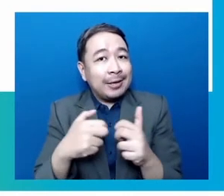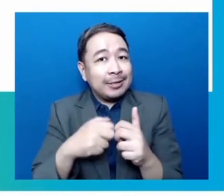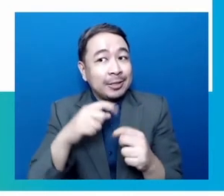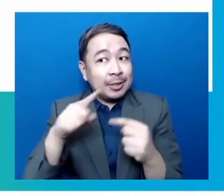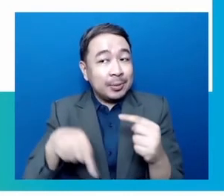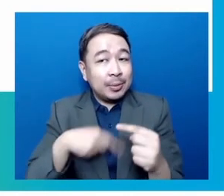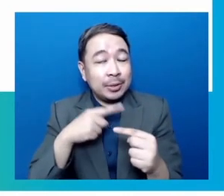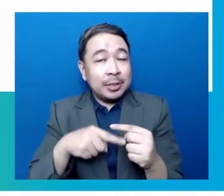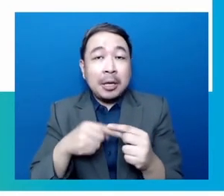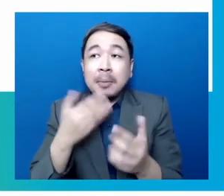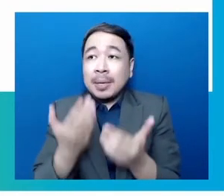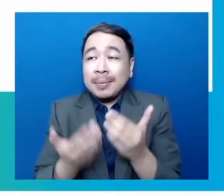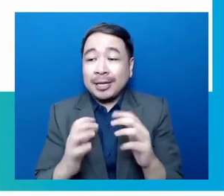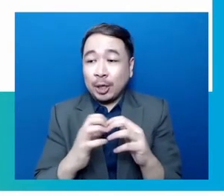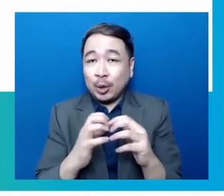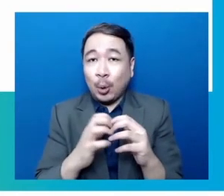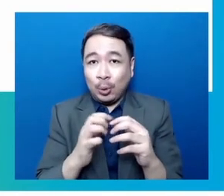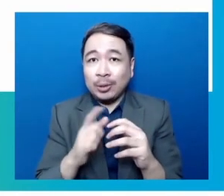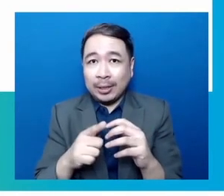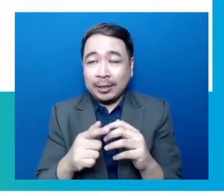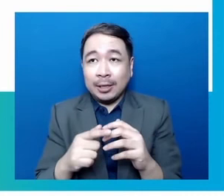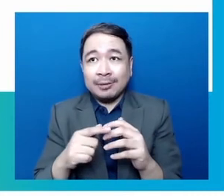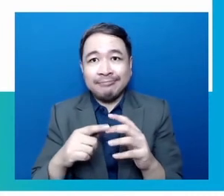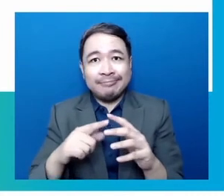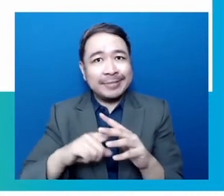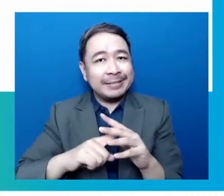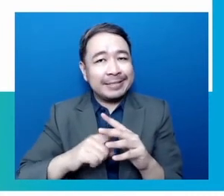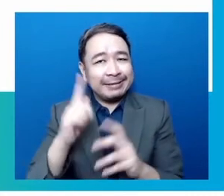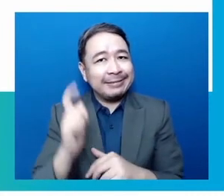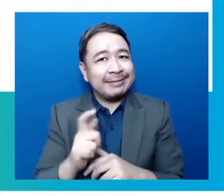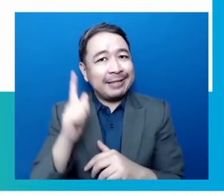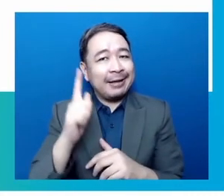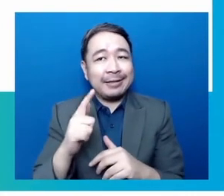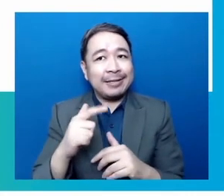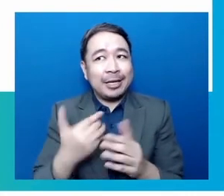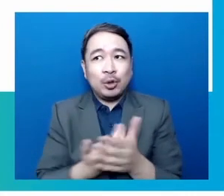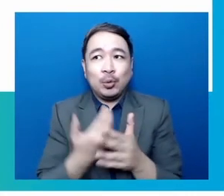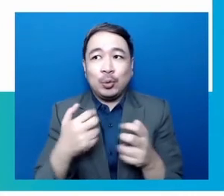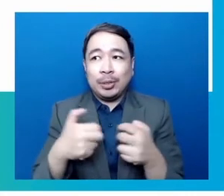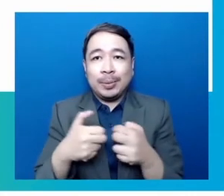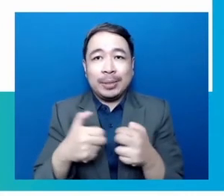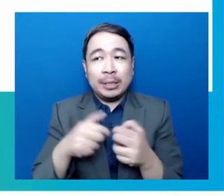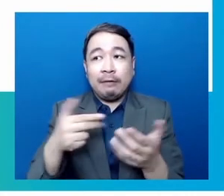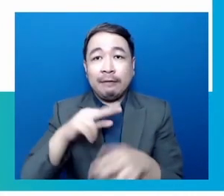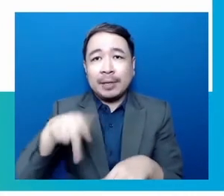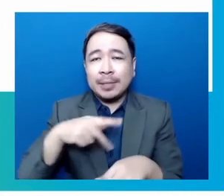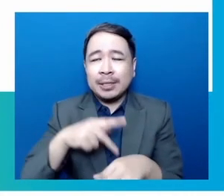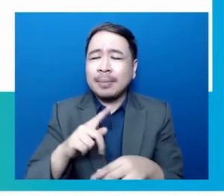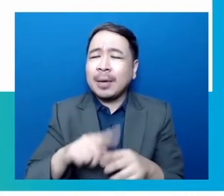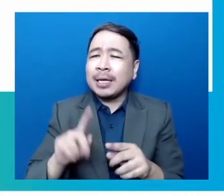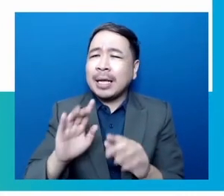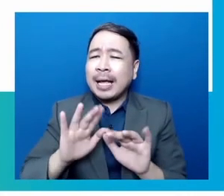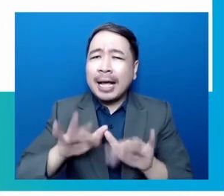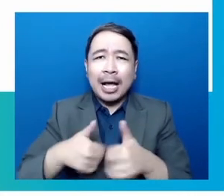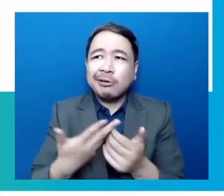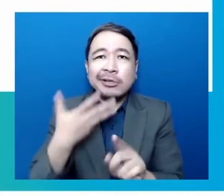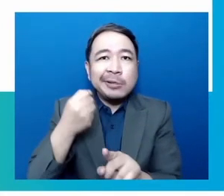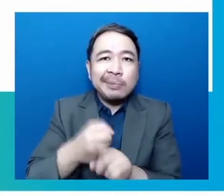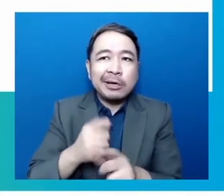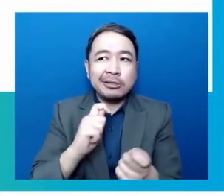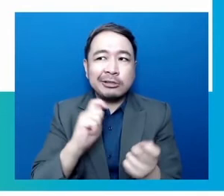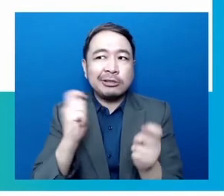Philippines. So what are the other changes, strategies we can use to usher that change to pivot